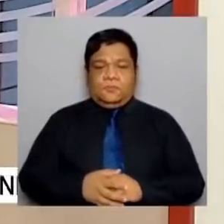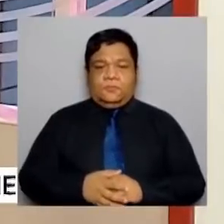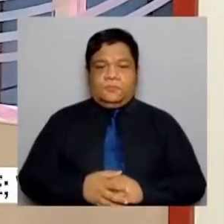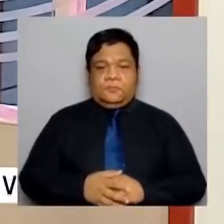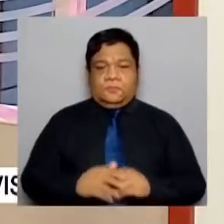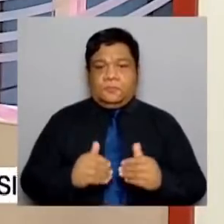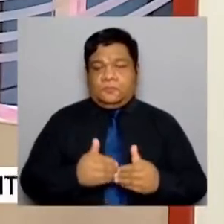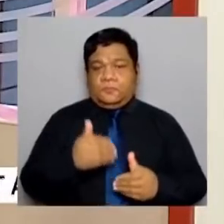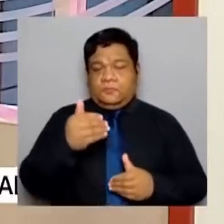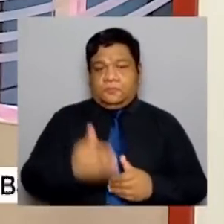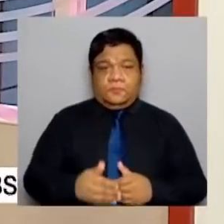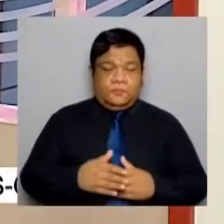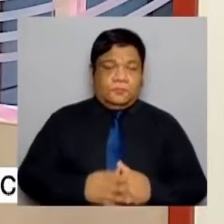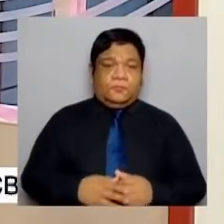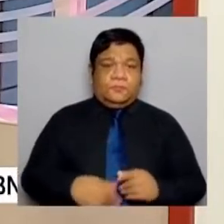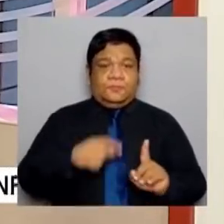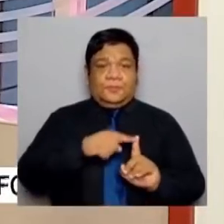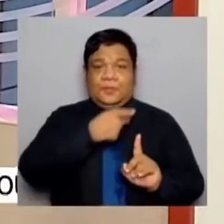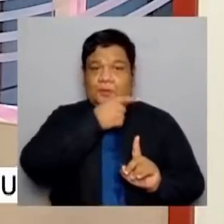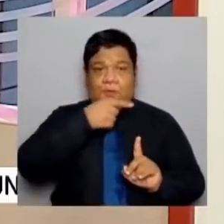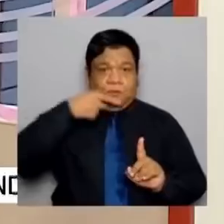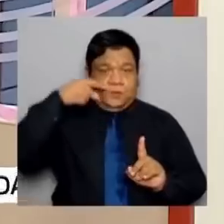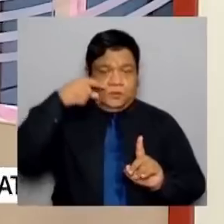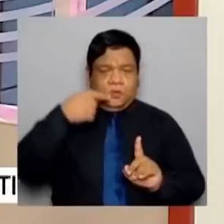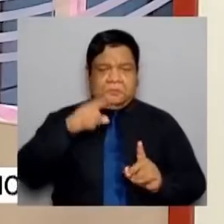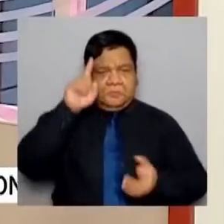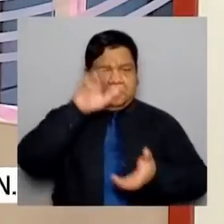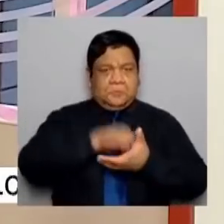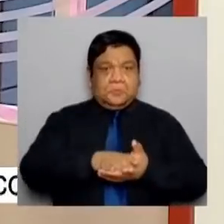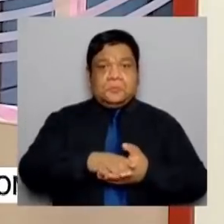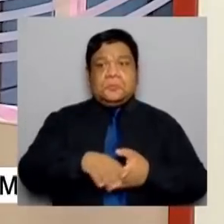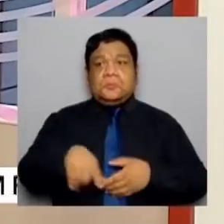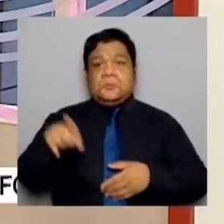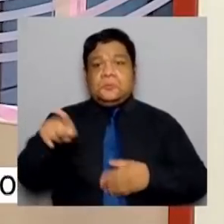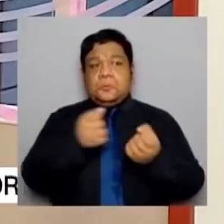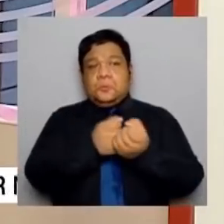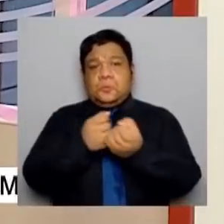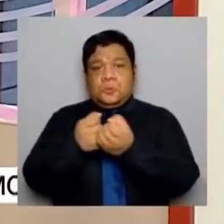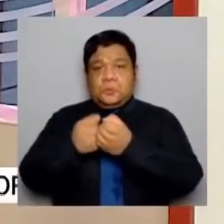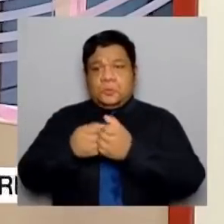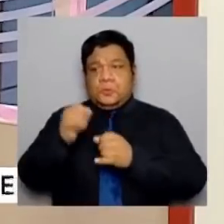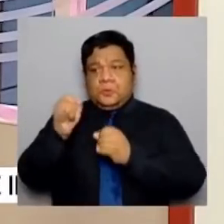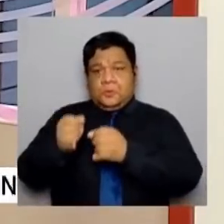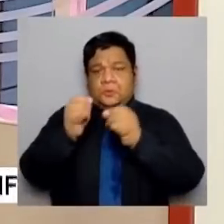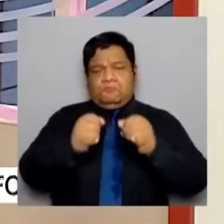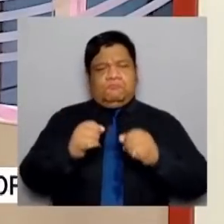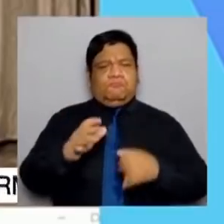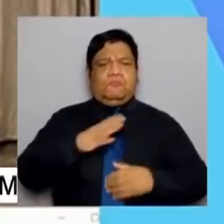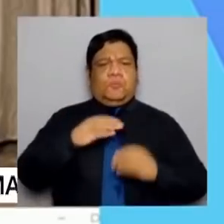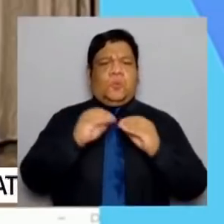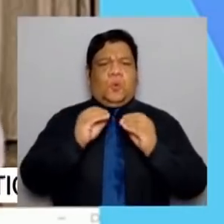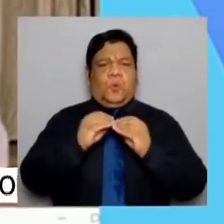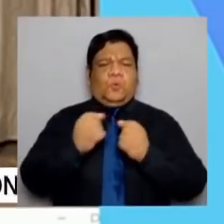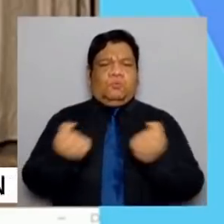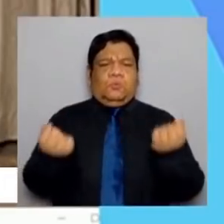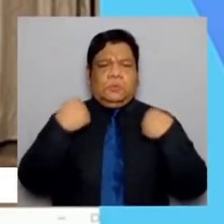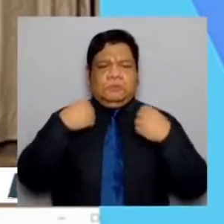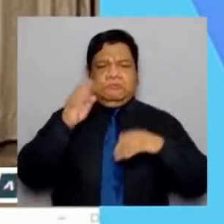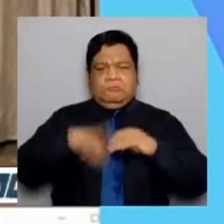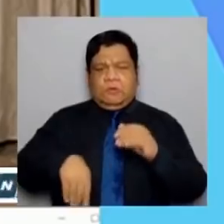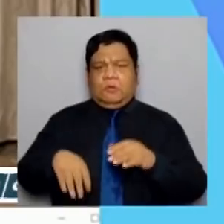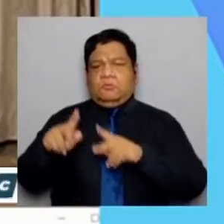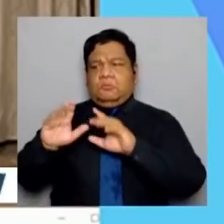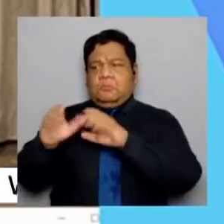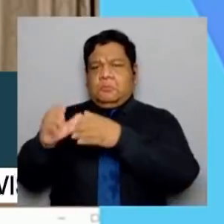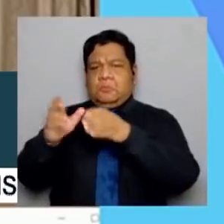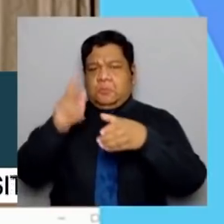Vice President Lenny Robredo believes individual endorsements have more weight compared to endorsements of political parties. This after several members of